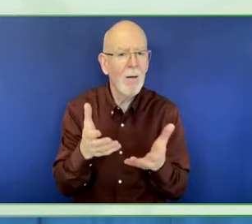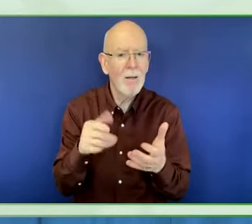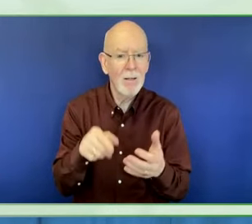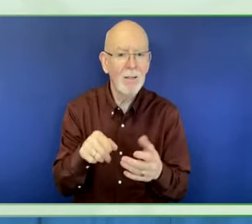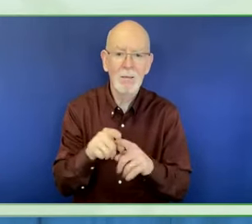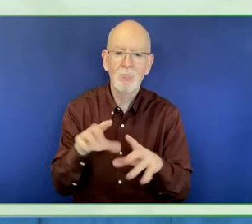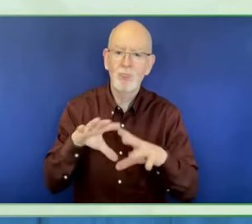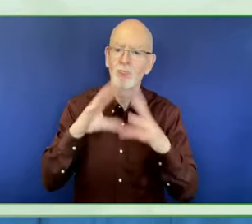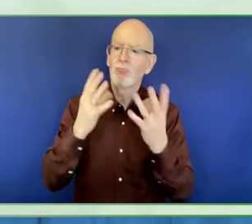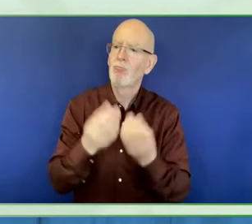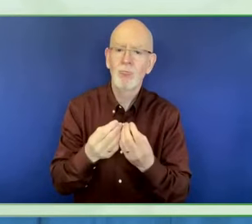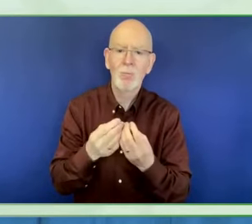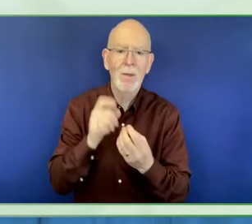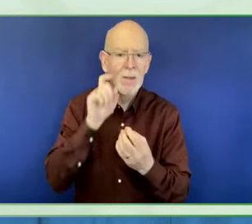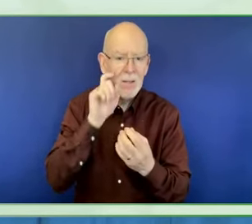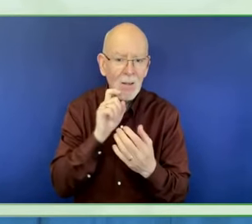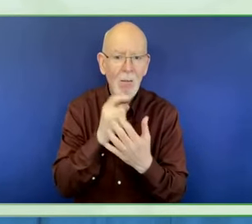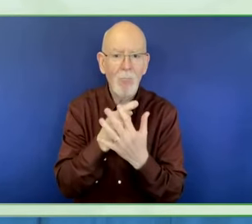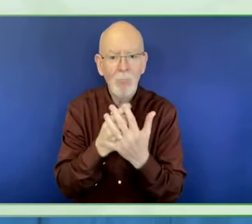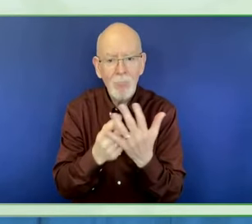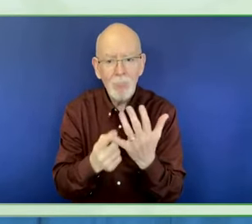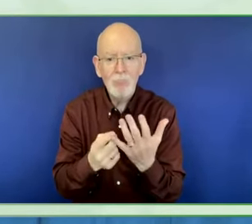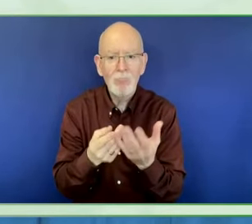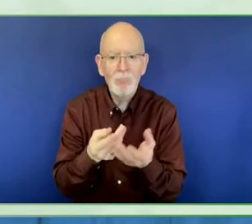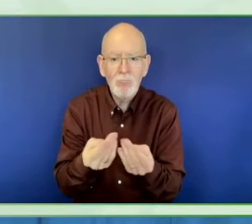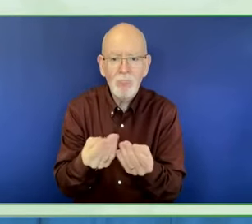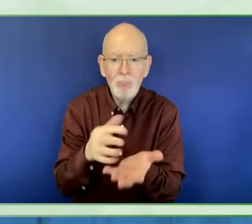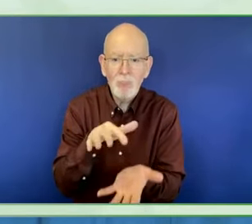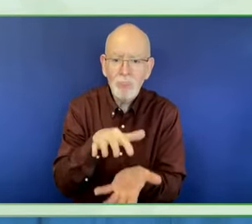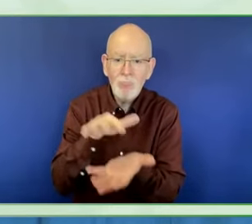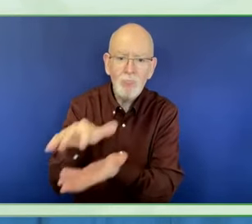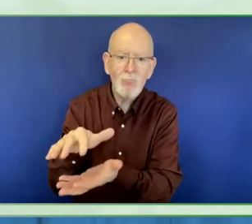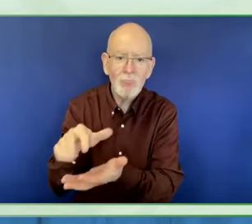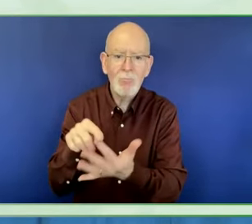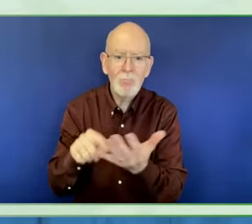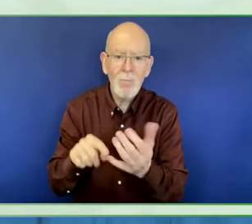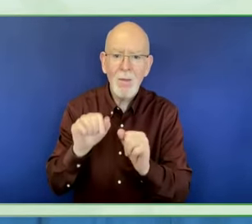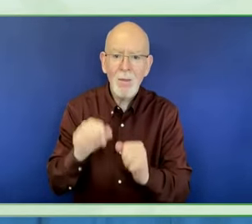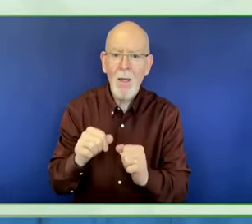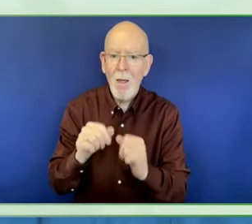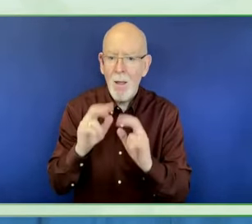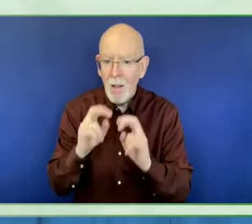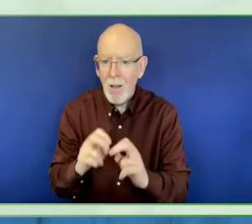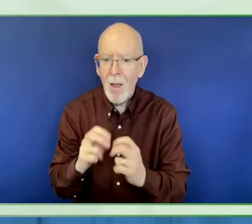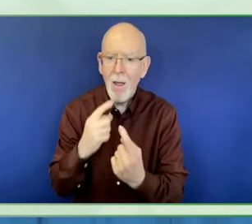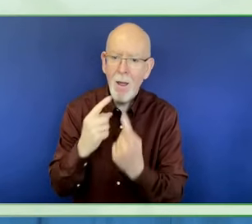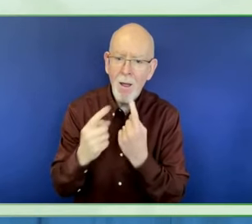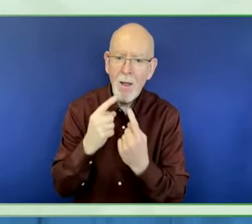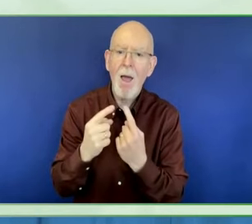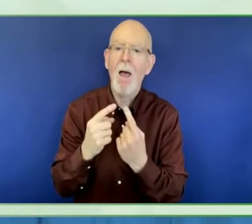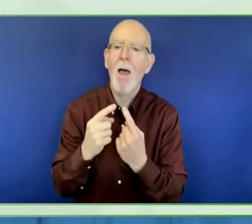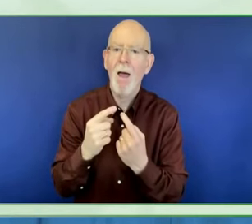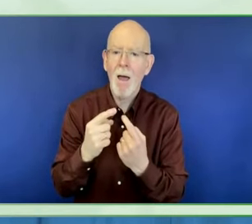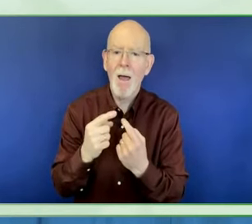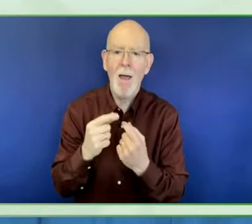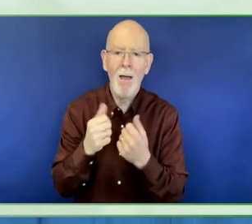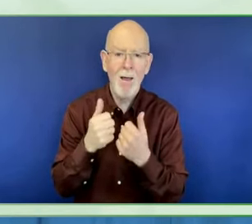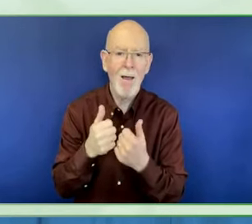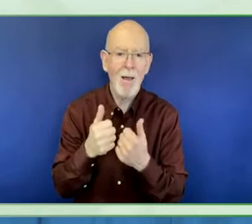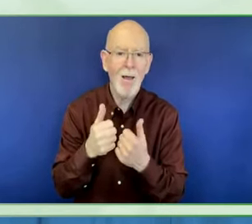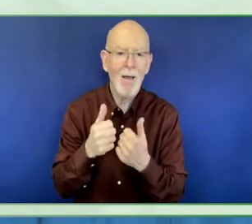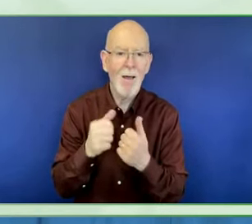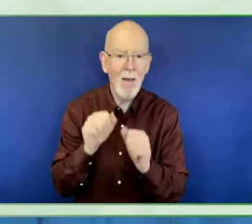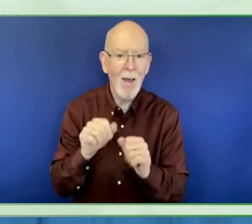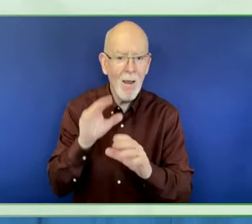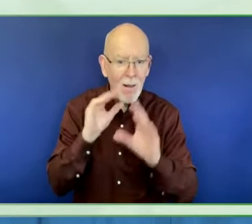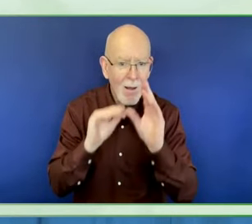We hope to encourage other organizations as well, and educational institutions, first in Singapore, and hopefully people like our project elsewhere, to